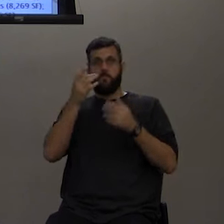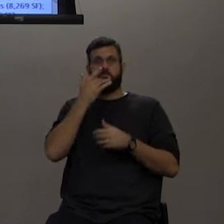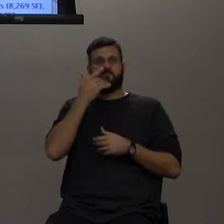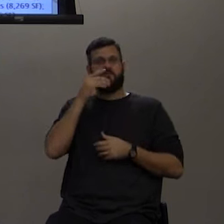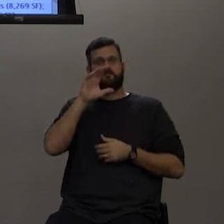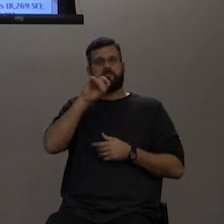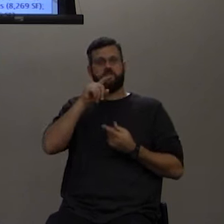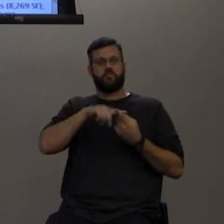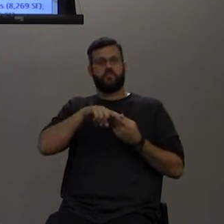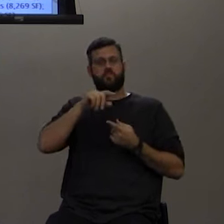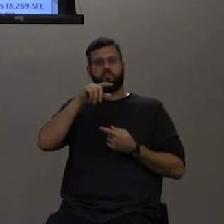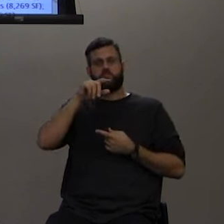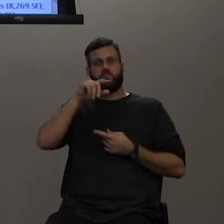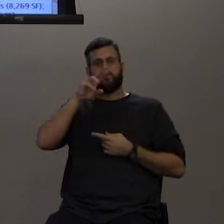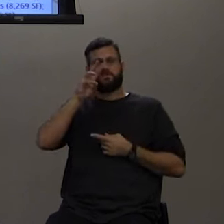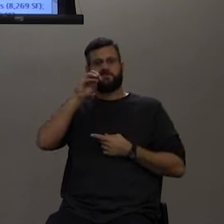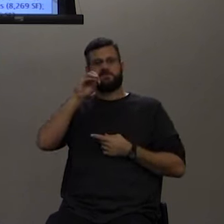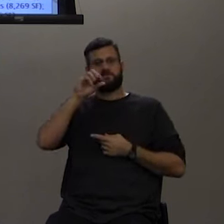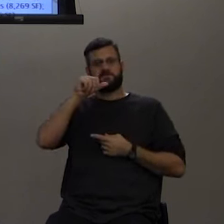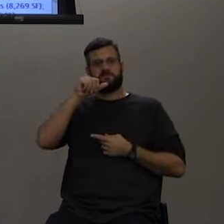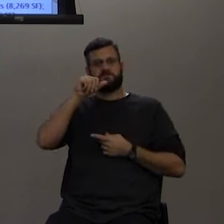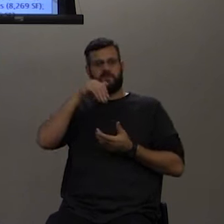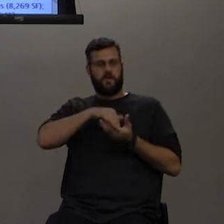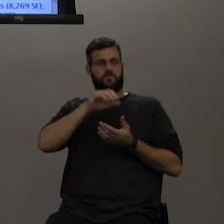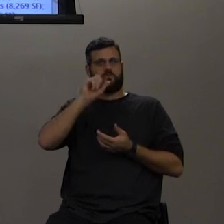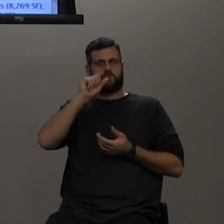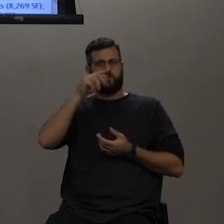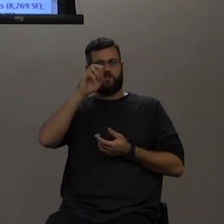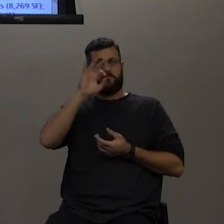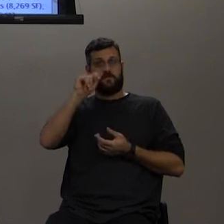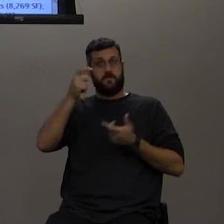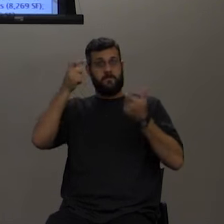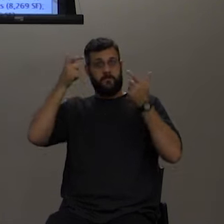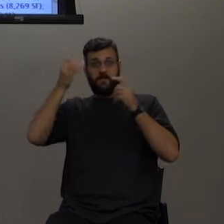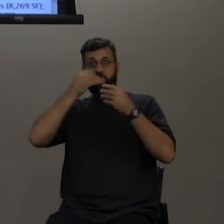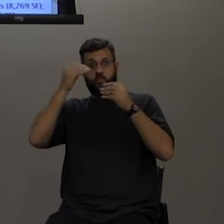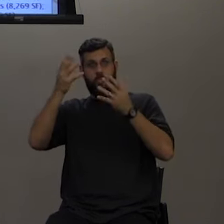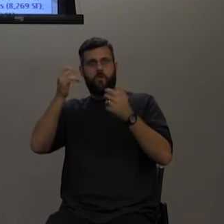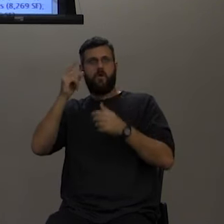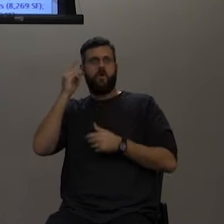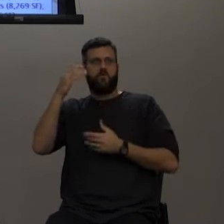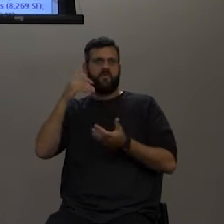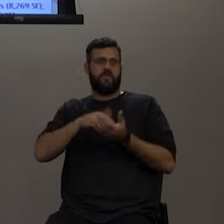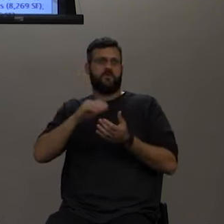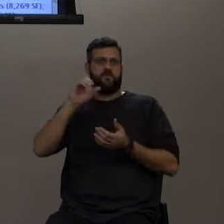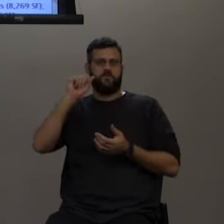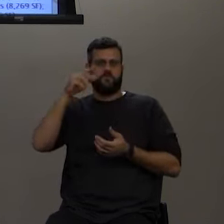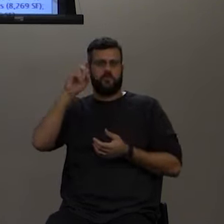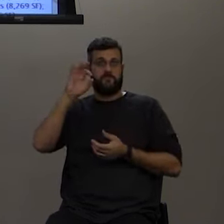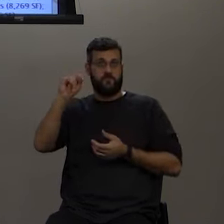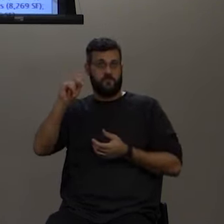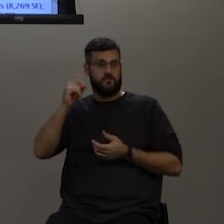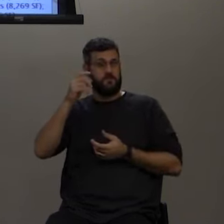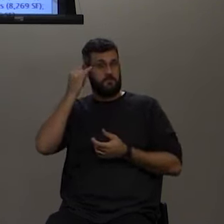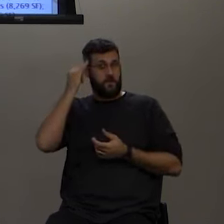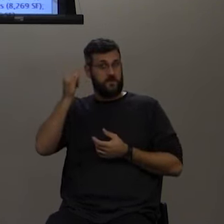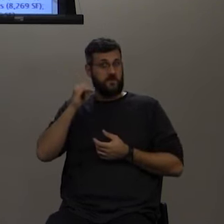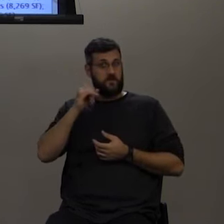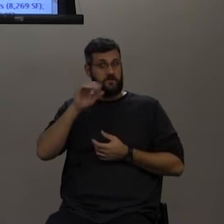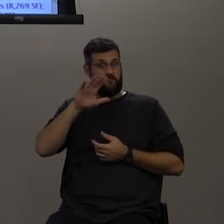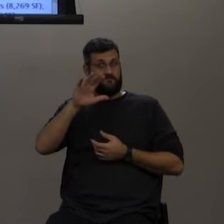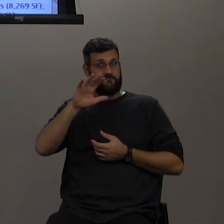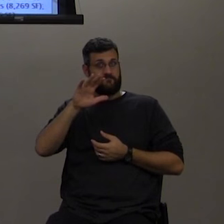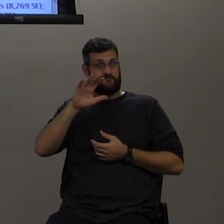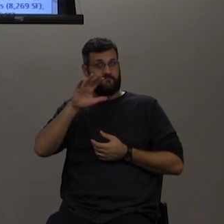ones can be up to 100,000 square feet. You have to have, like I said earlier, let's say they want $500 a square foot in sales. At